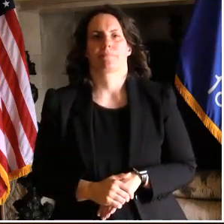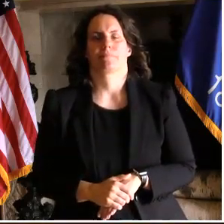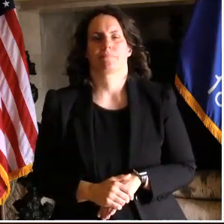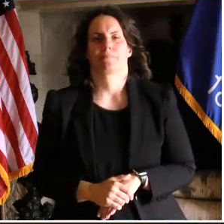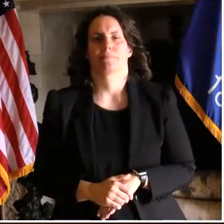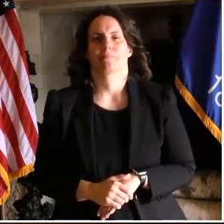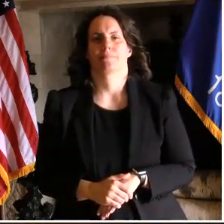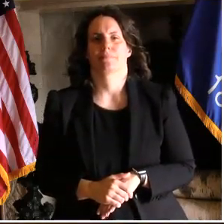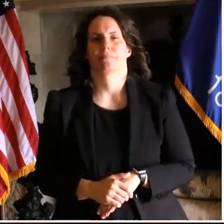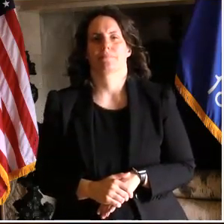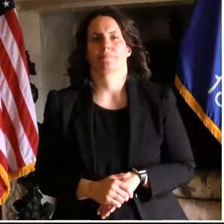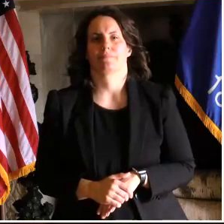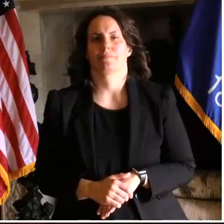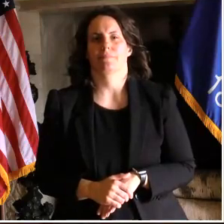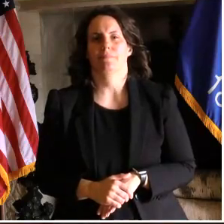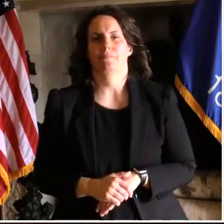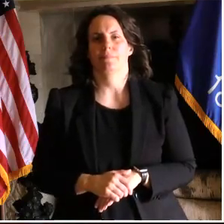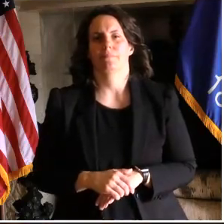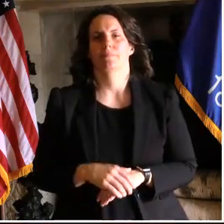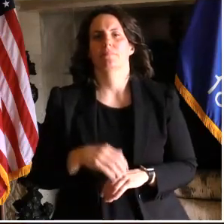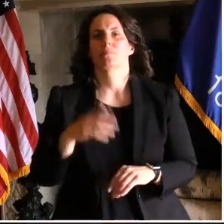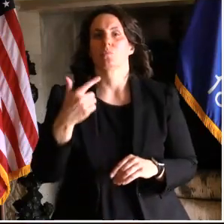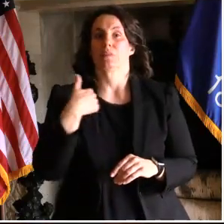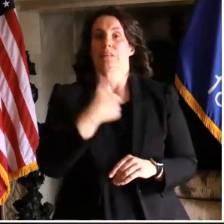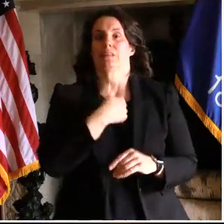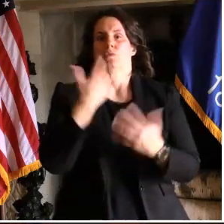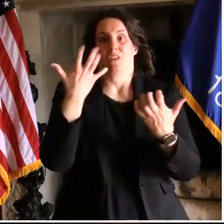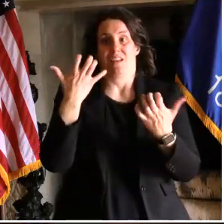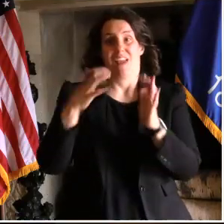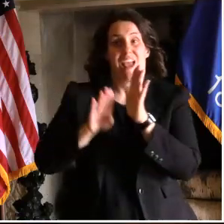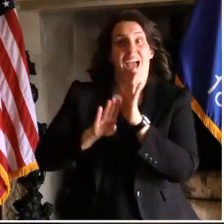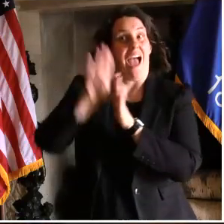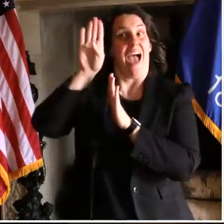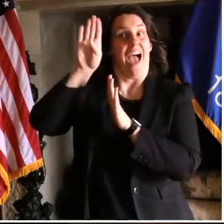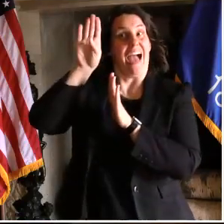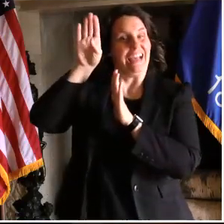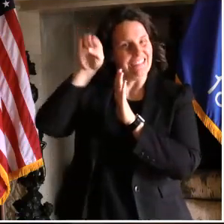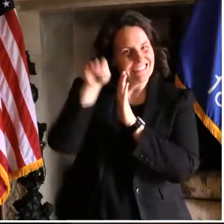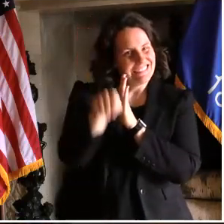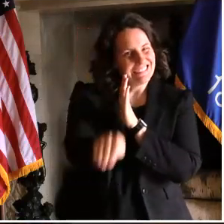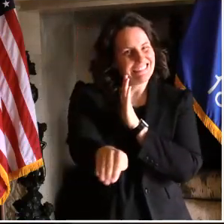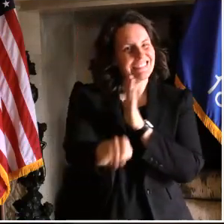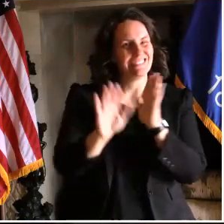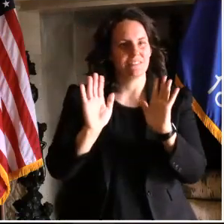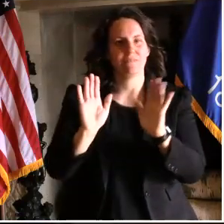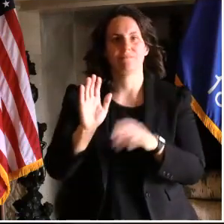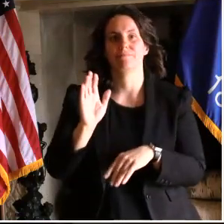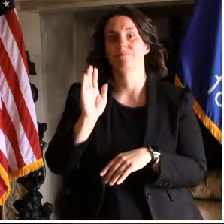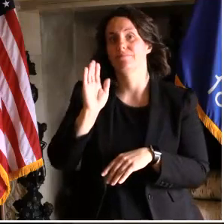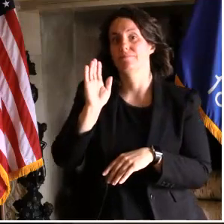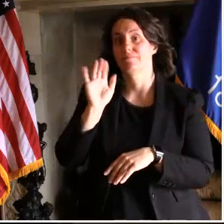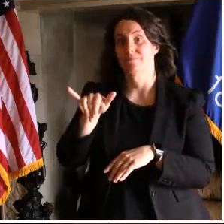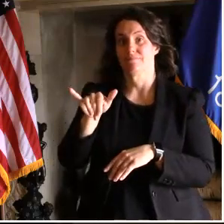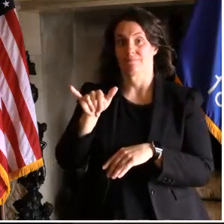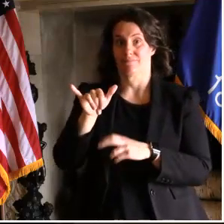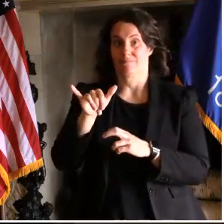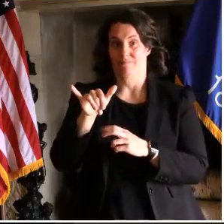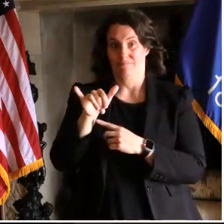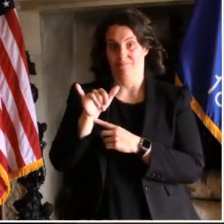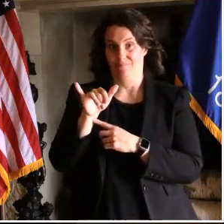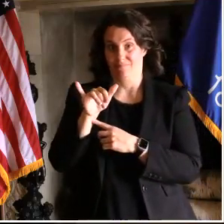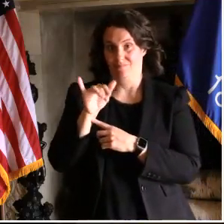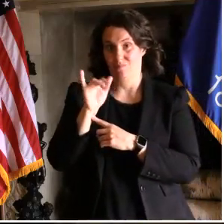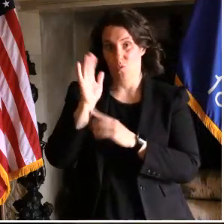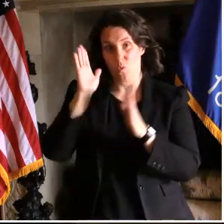whole issue of flattening the curve, our ability to make sure that the 10% or 12% of folks who are going